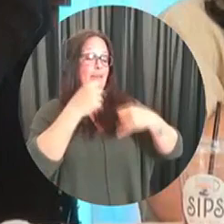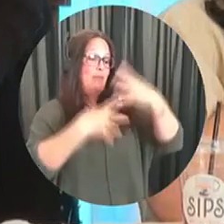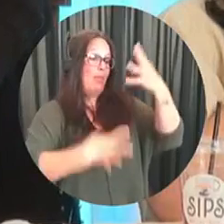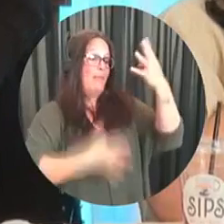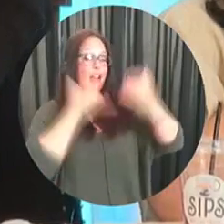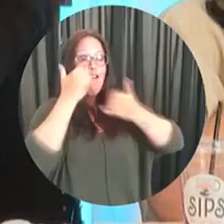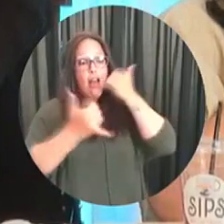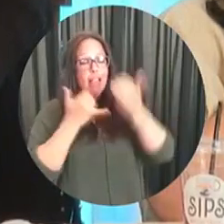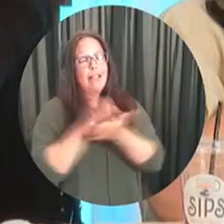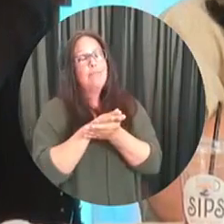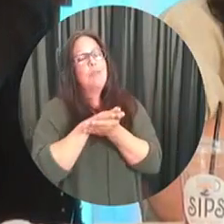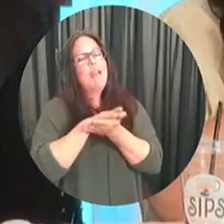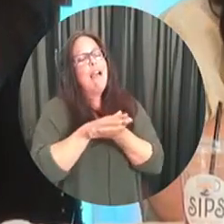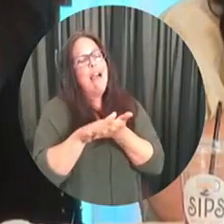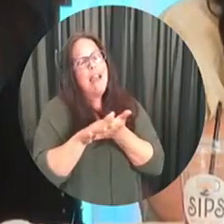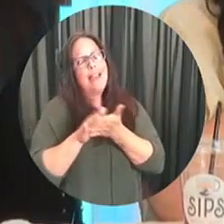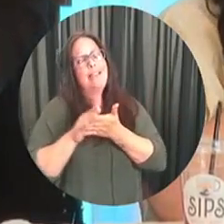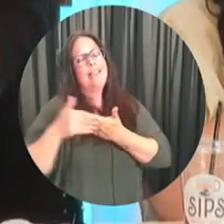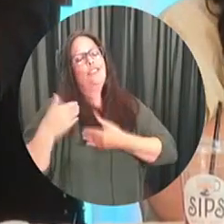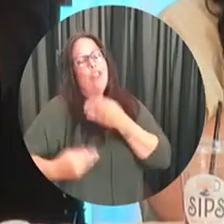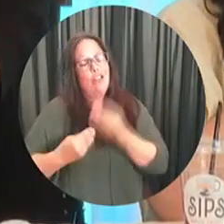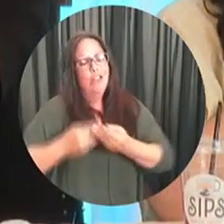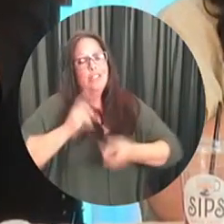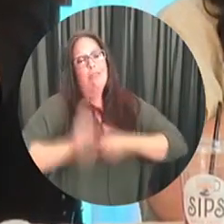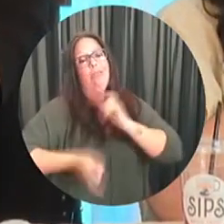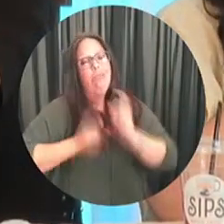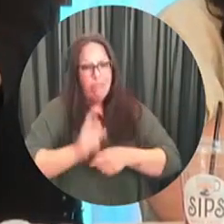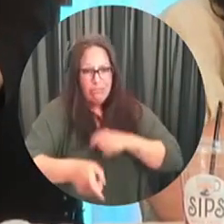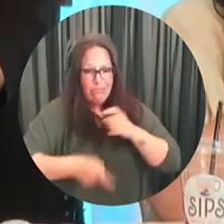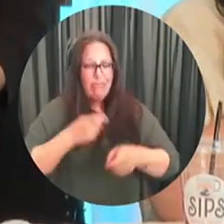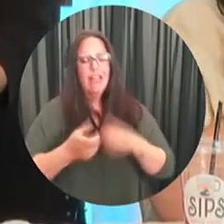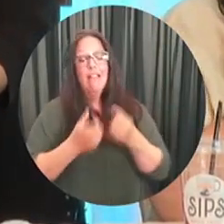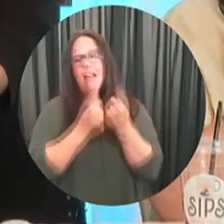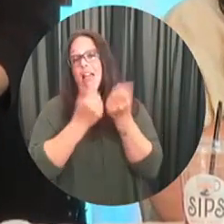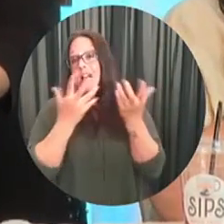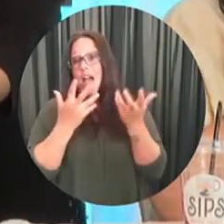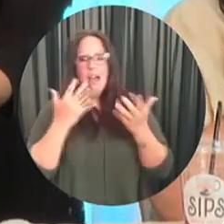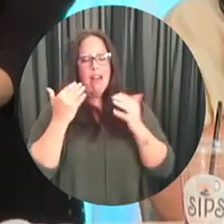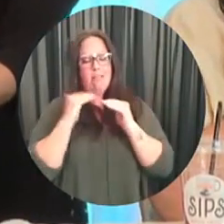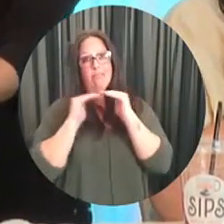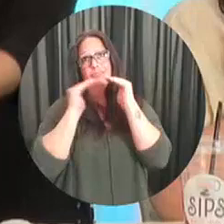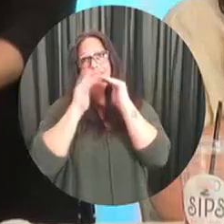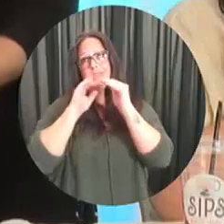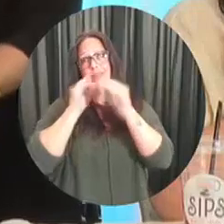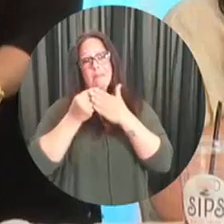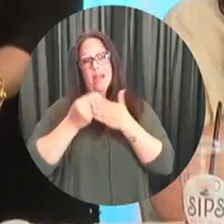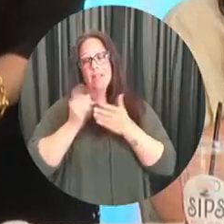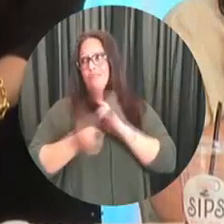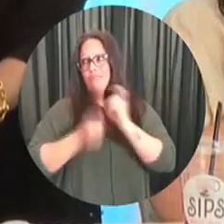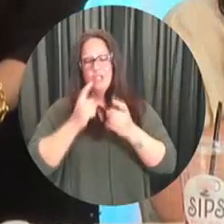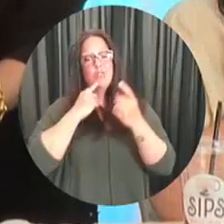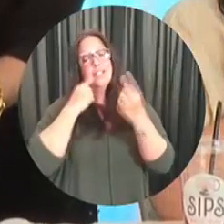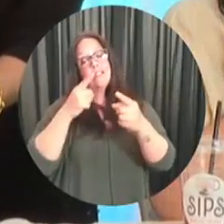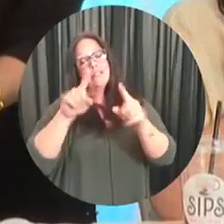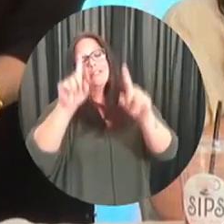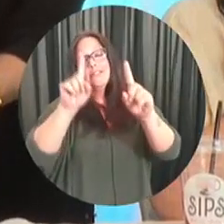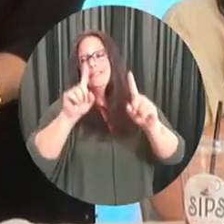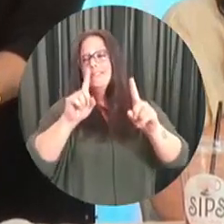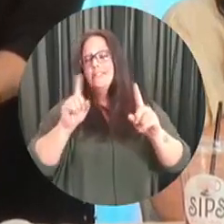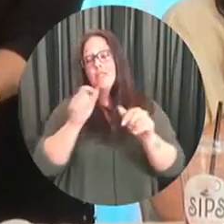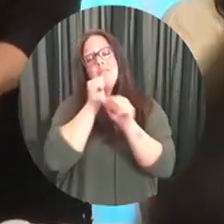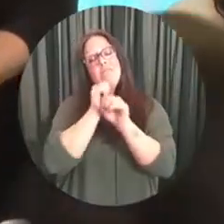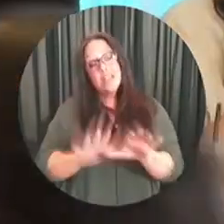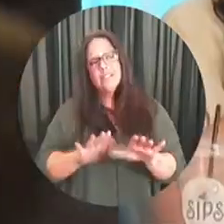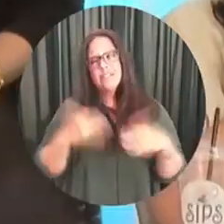and I just can't thank. I had like 4 or 5 post-it notes. We've had all kinds of levels and just blessed. You've been busy. Absolutely. Yes, been blessed. I have Rogers